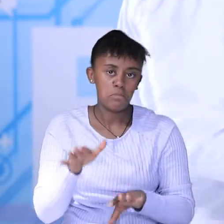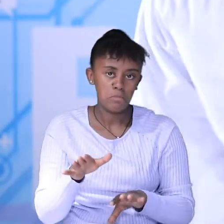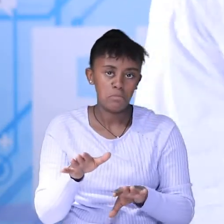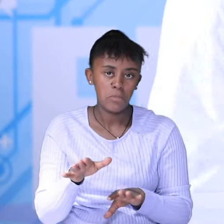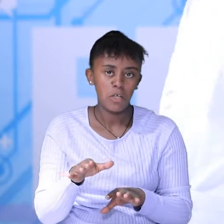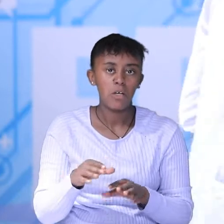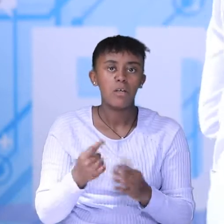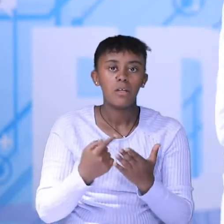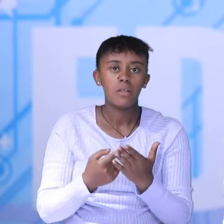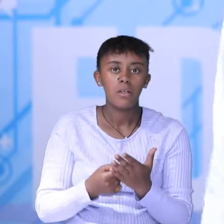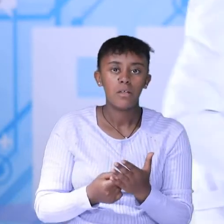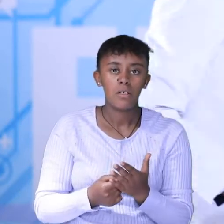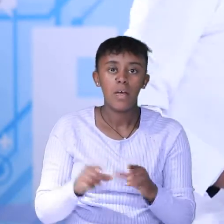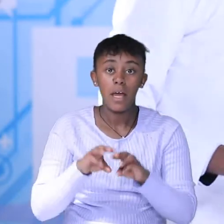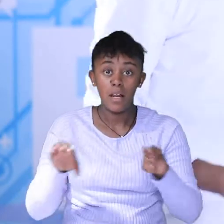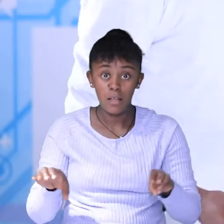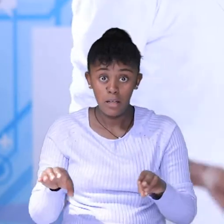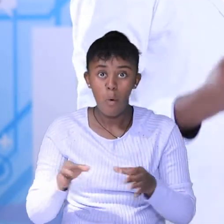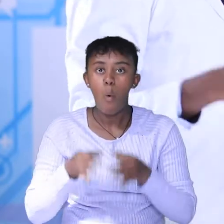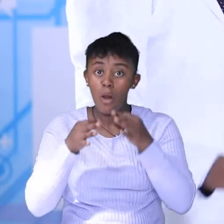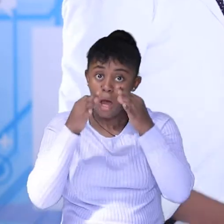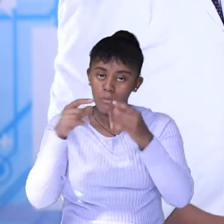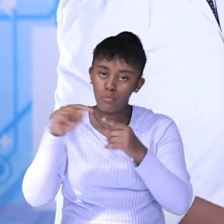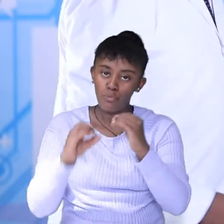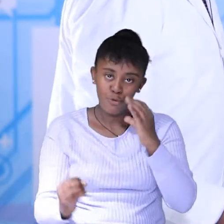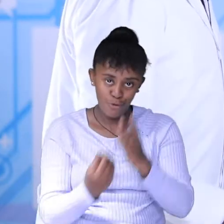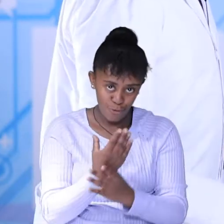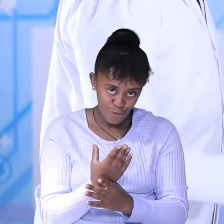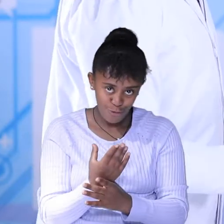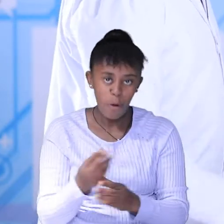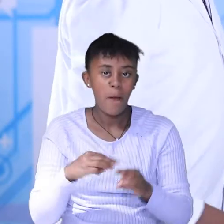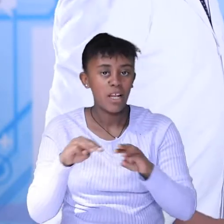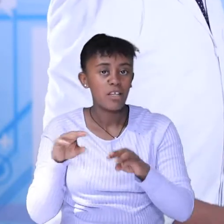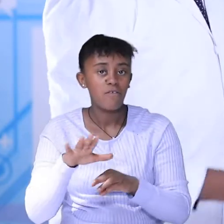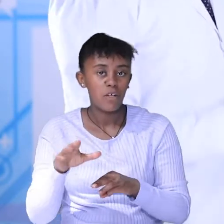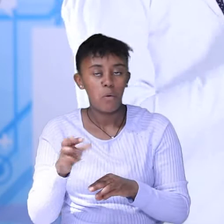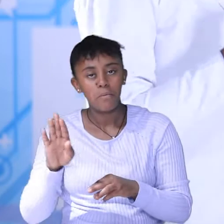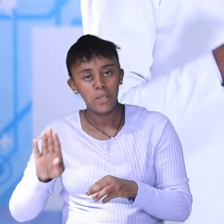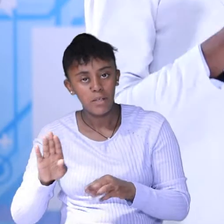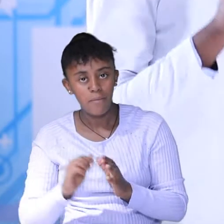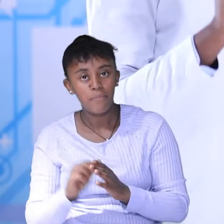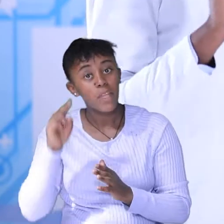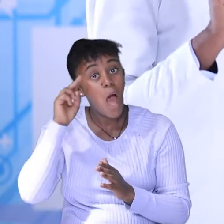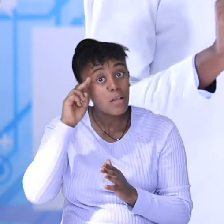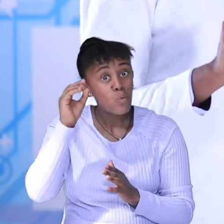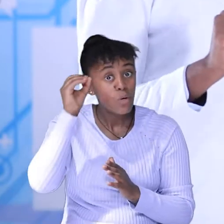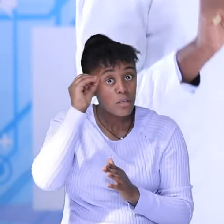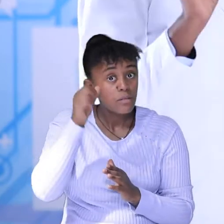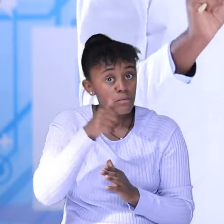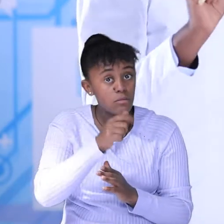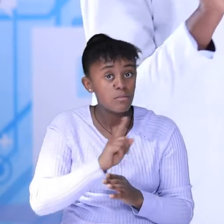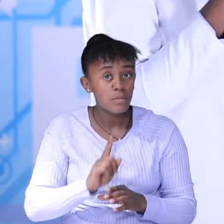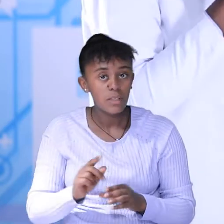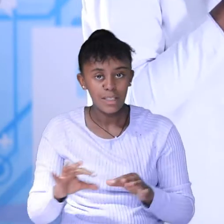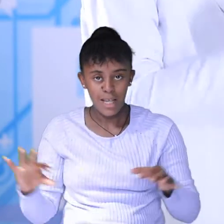Rather, it's possible to use a current carrying conductor to produce magnetic field. So Hans Ørsted had found this first relation,